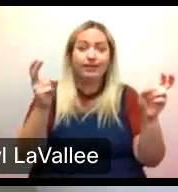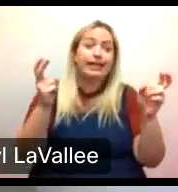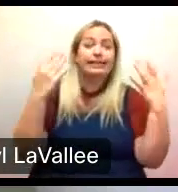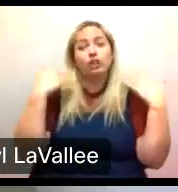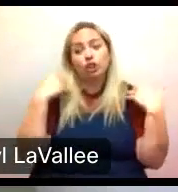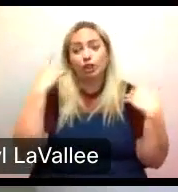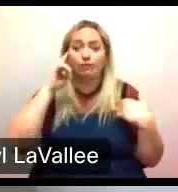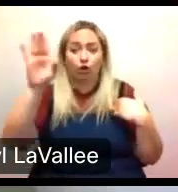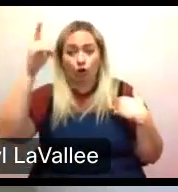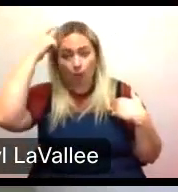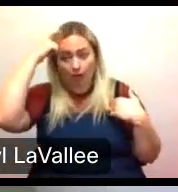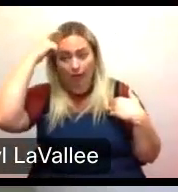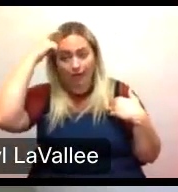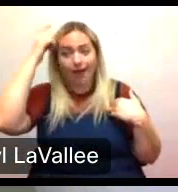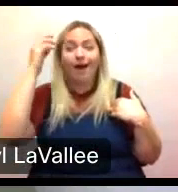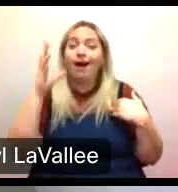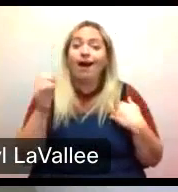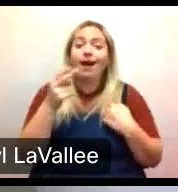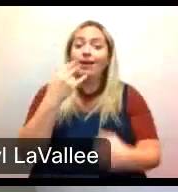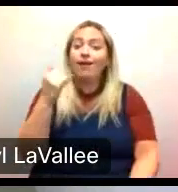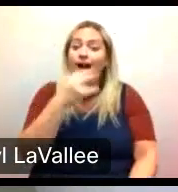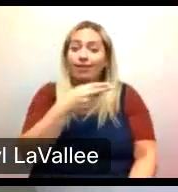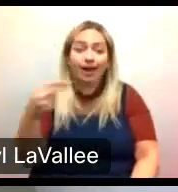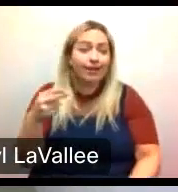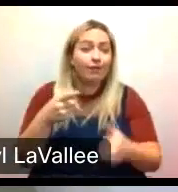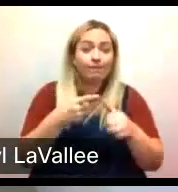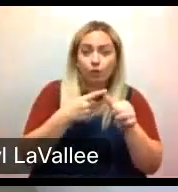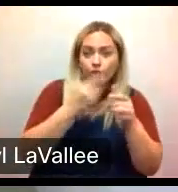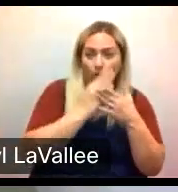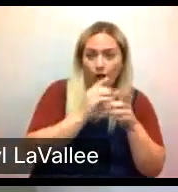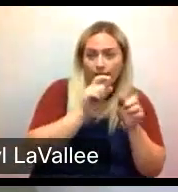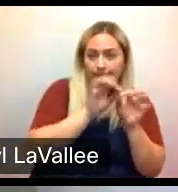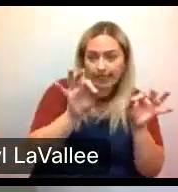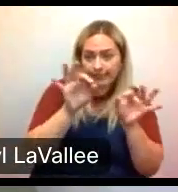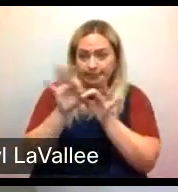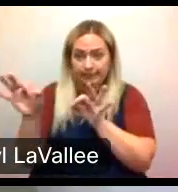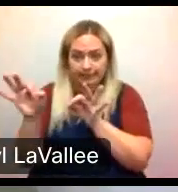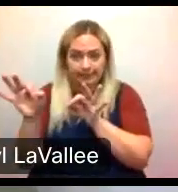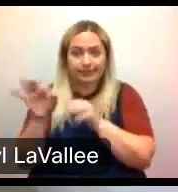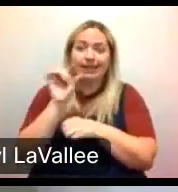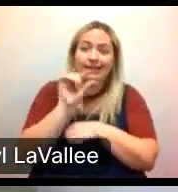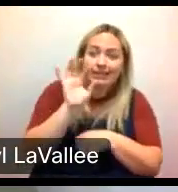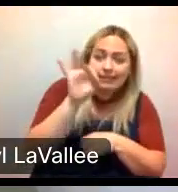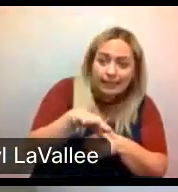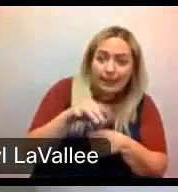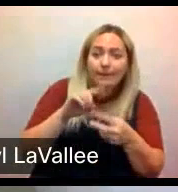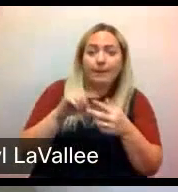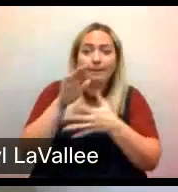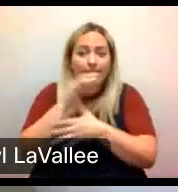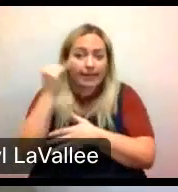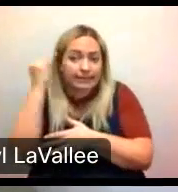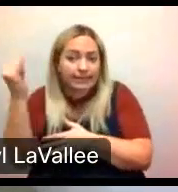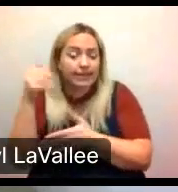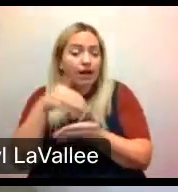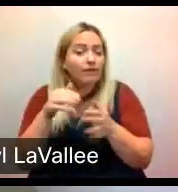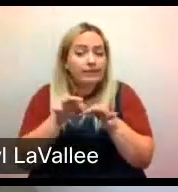brain. And I've highlighted chunks of the first sentence. Little tip, the main idea is often